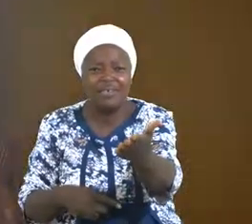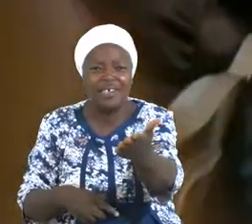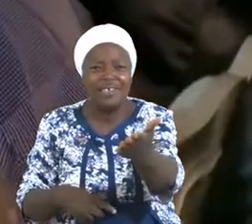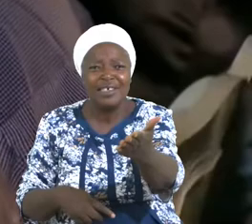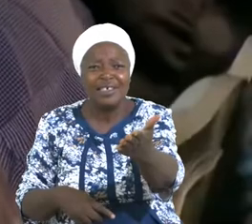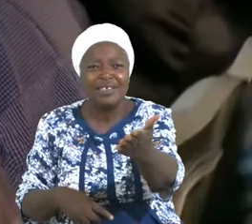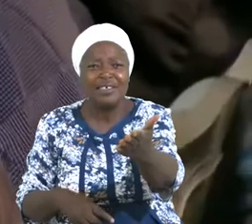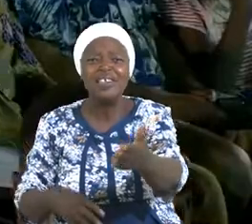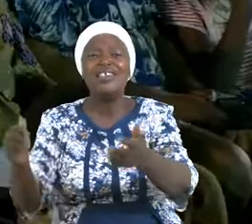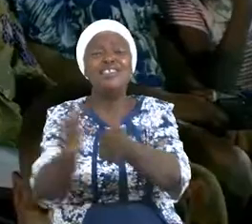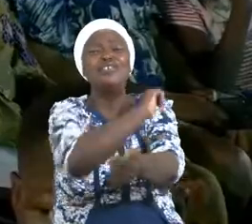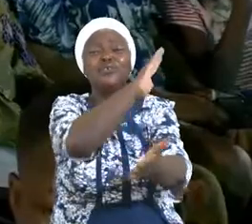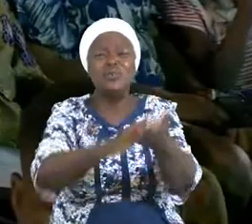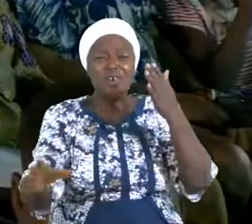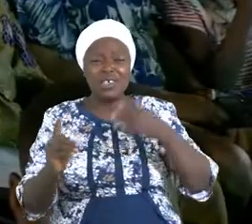Destroyed.